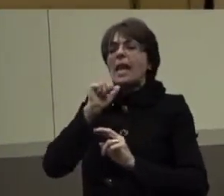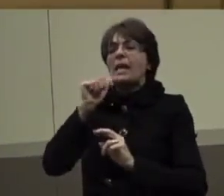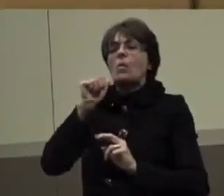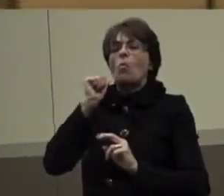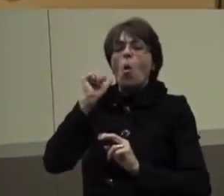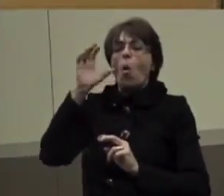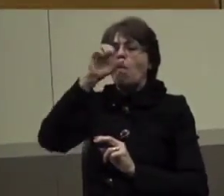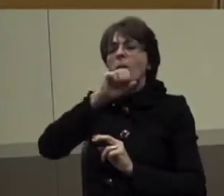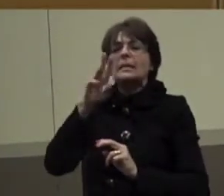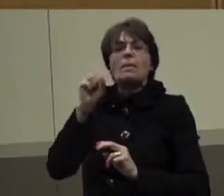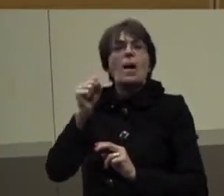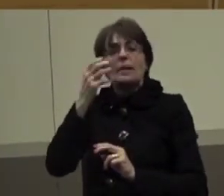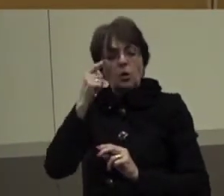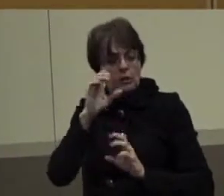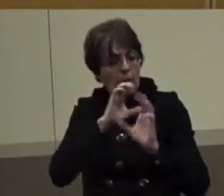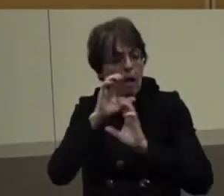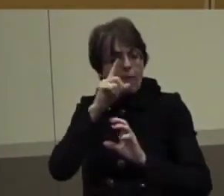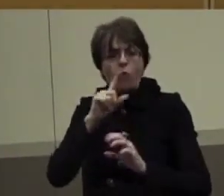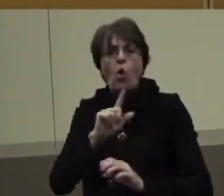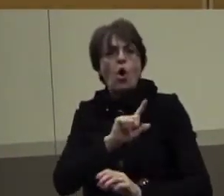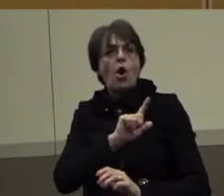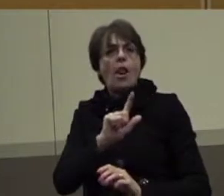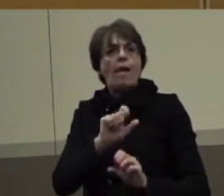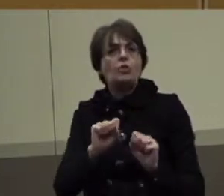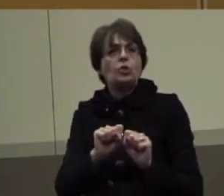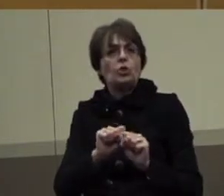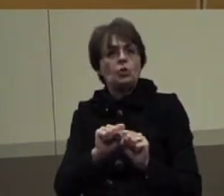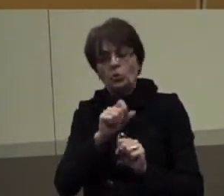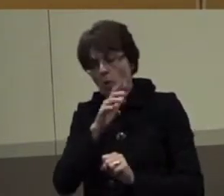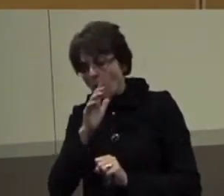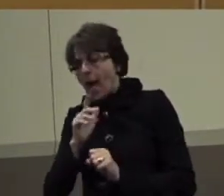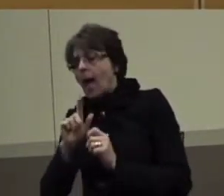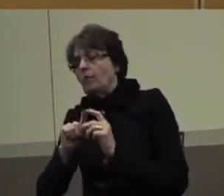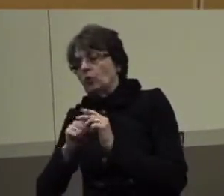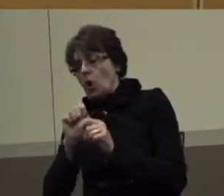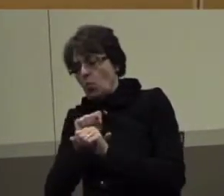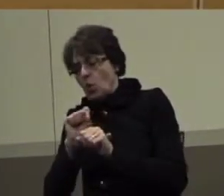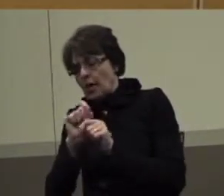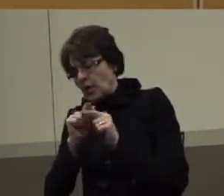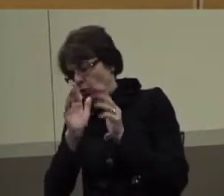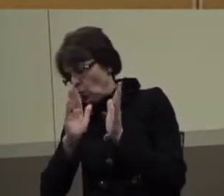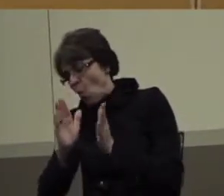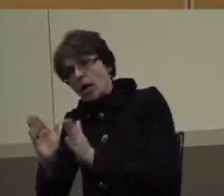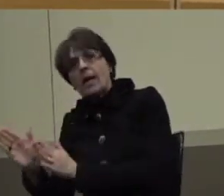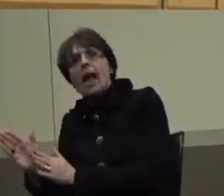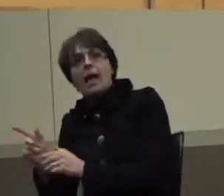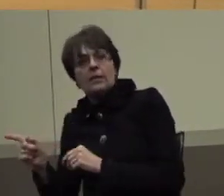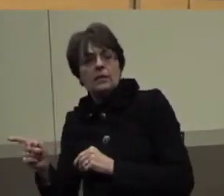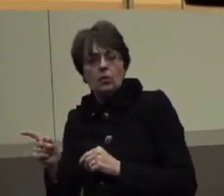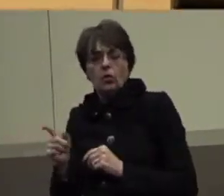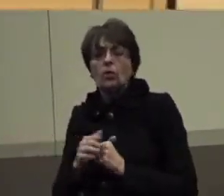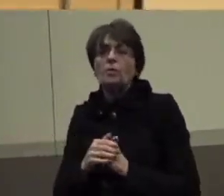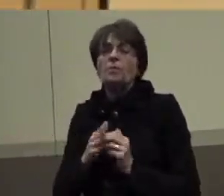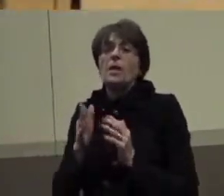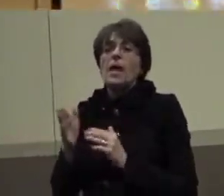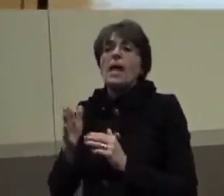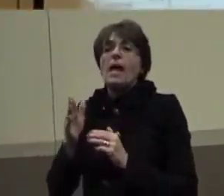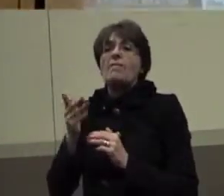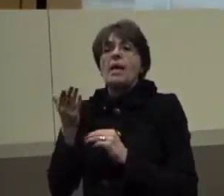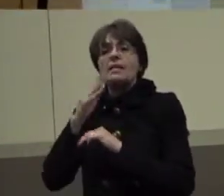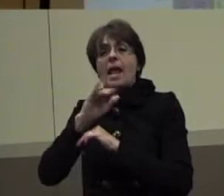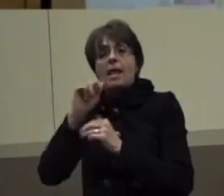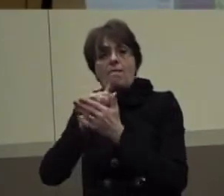find her left shoe. So Mom started working on ways to organize her. And then here's day of the